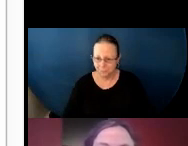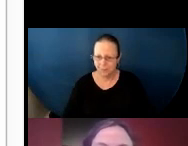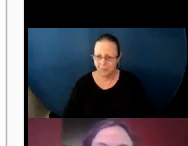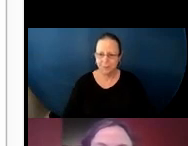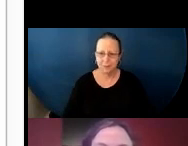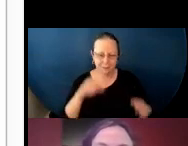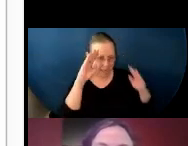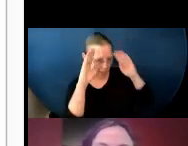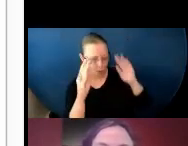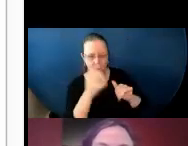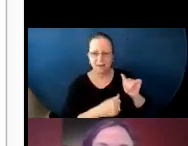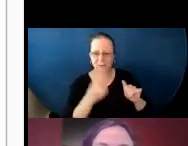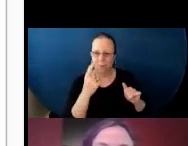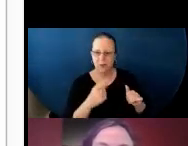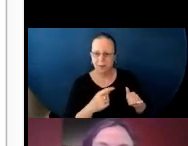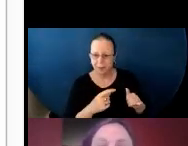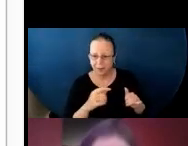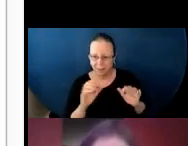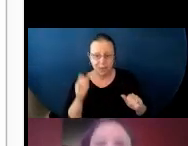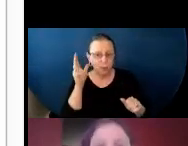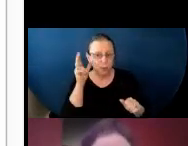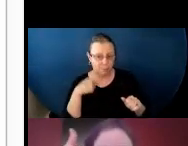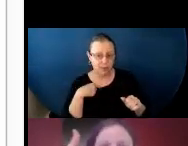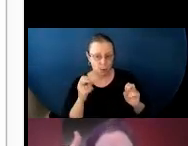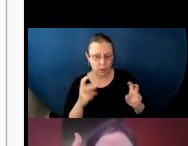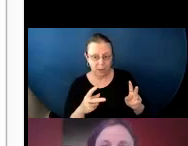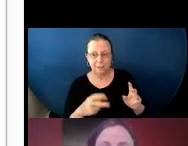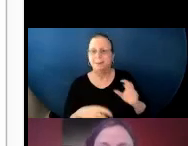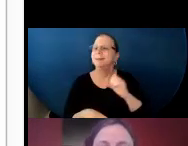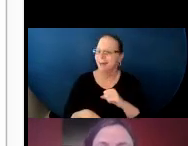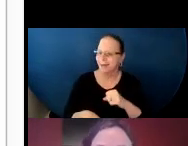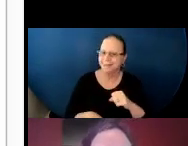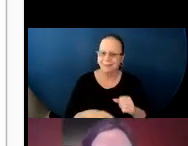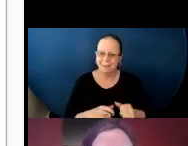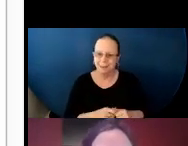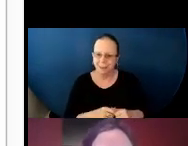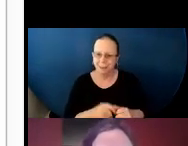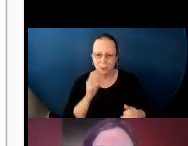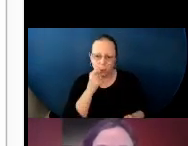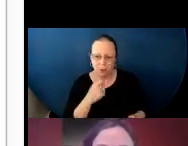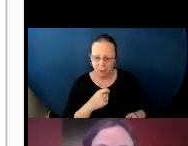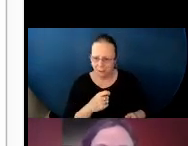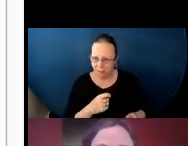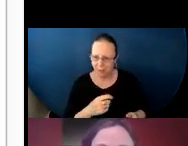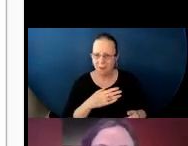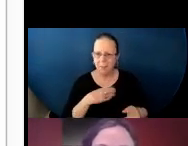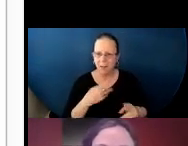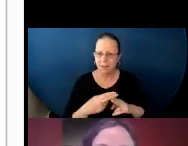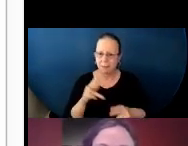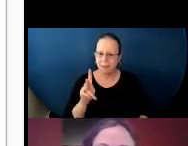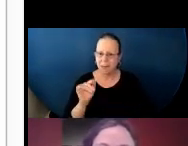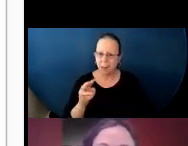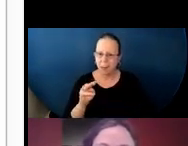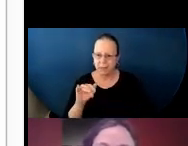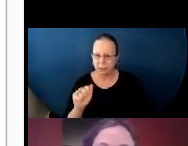Hello, everybody. Can everybody hear me okay? Yes. Cool. So my name is Kamisha Haribo. I